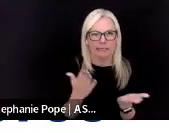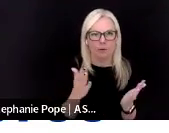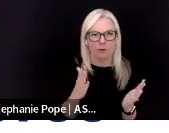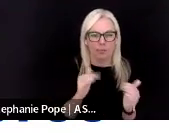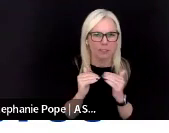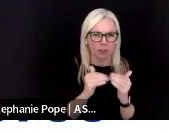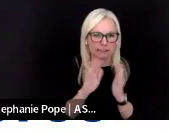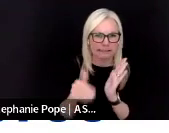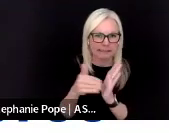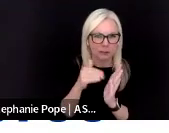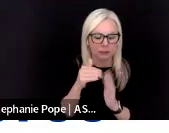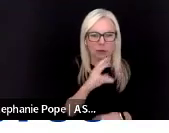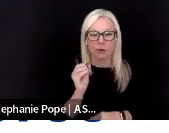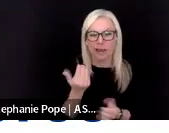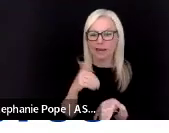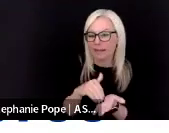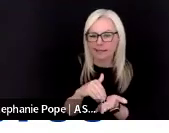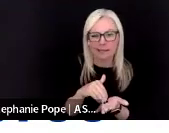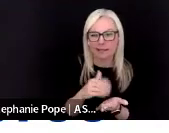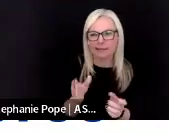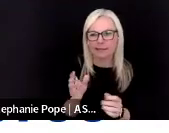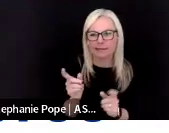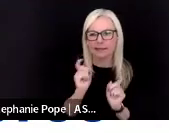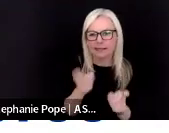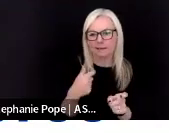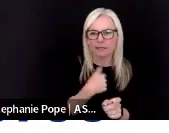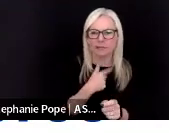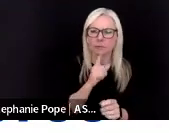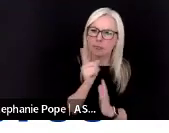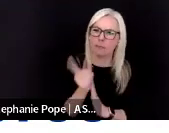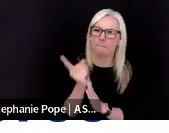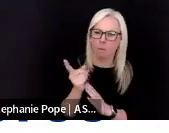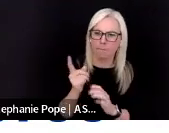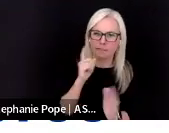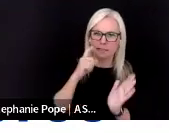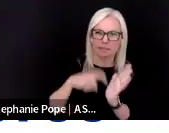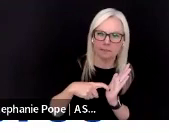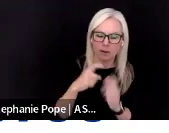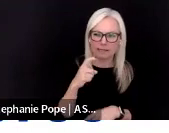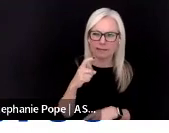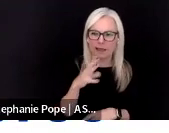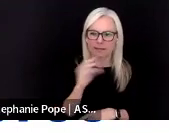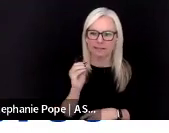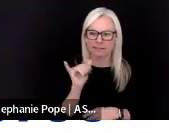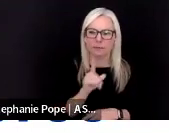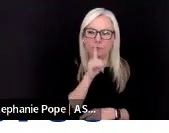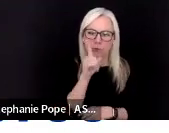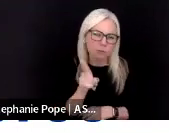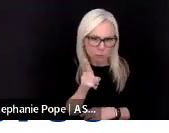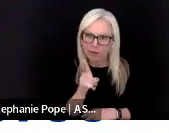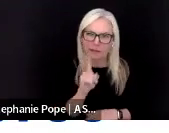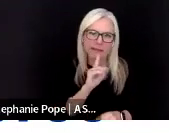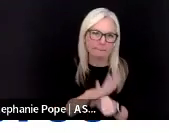week. And again, it gives us a moment to really acknowledge and recognize the countless acts of